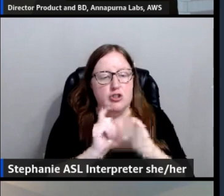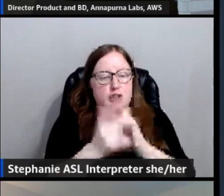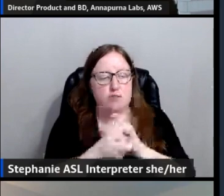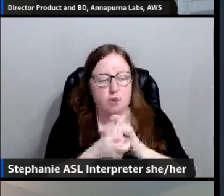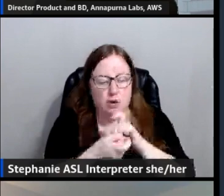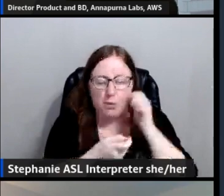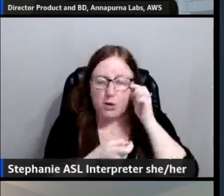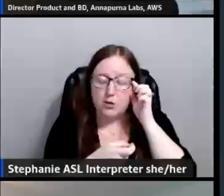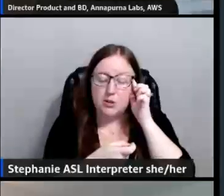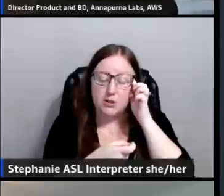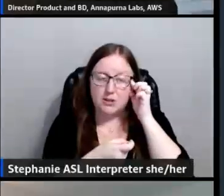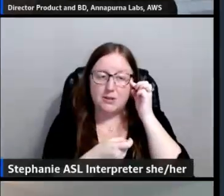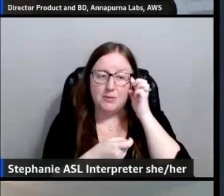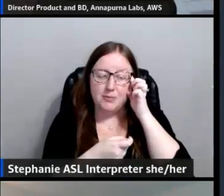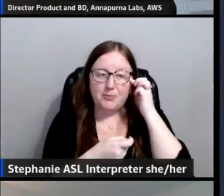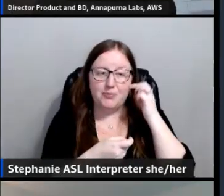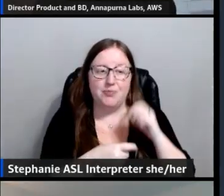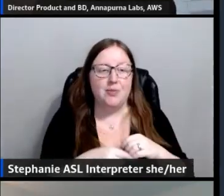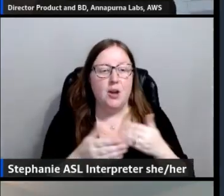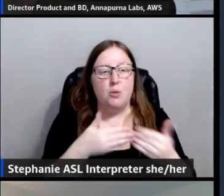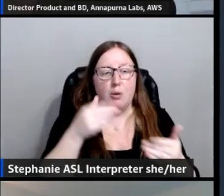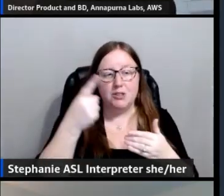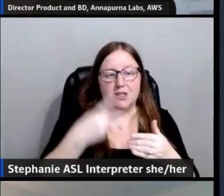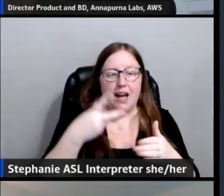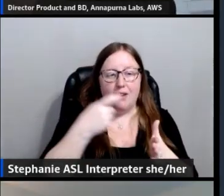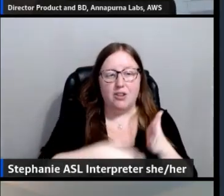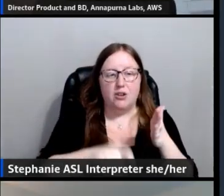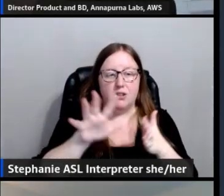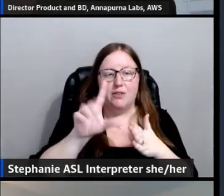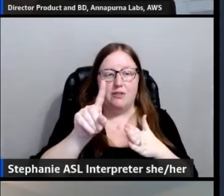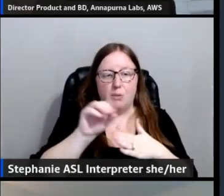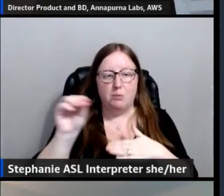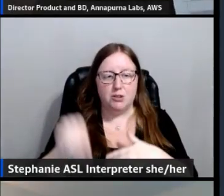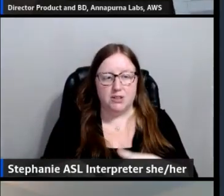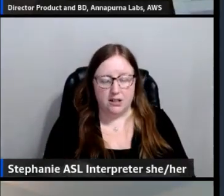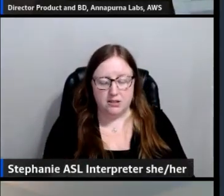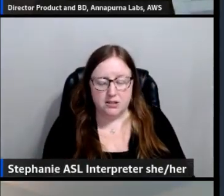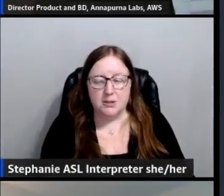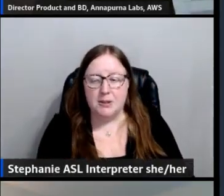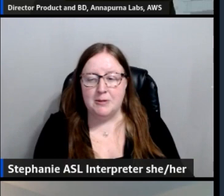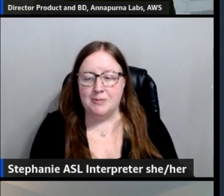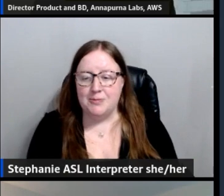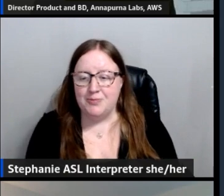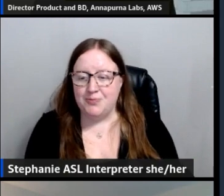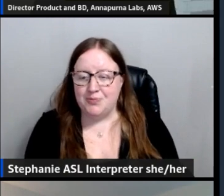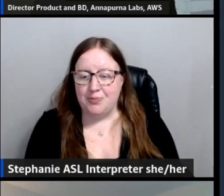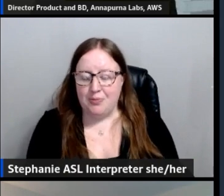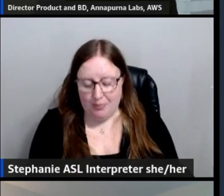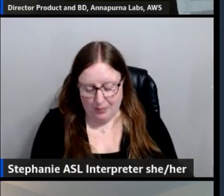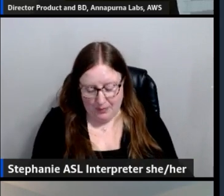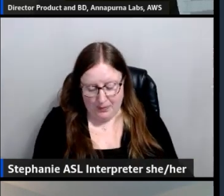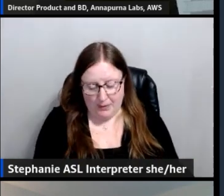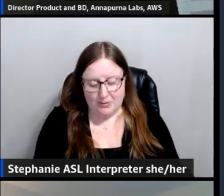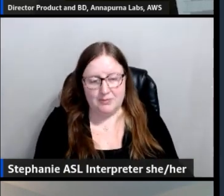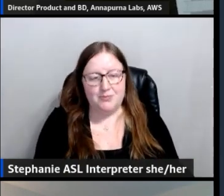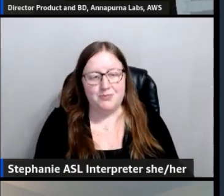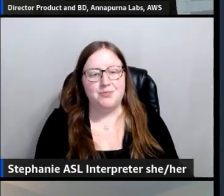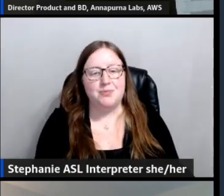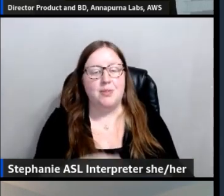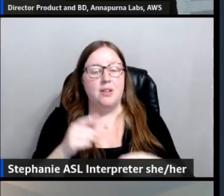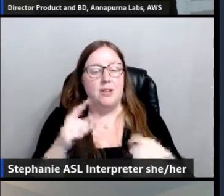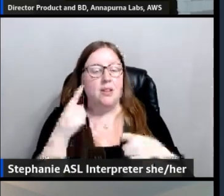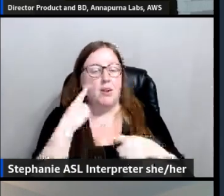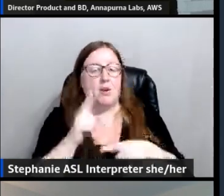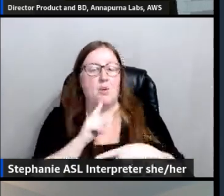at almost half the cost, 51%. And again, important to say that all of these models,